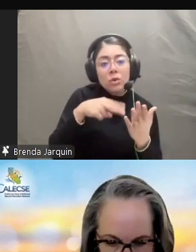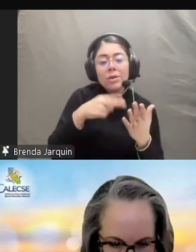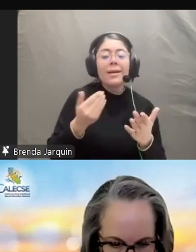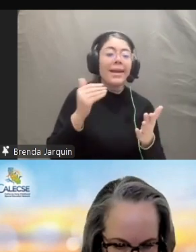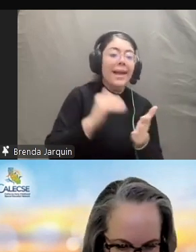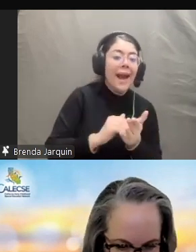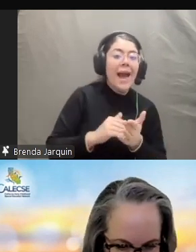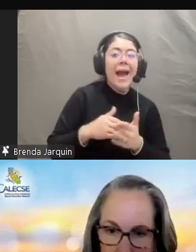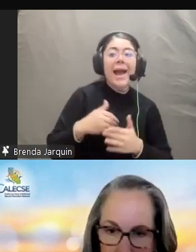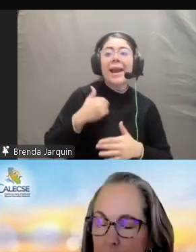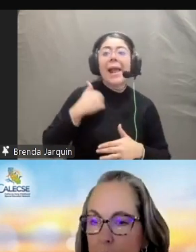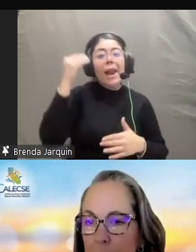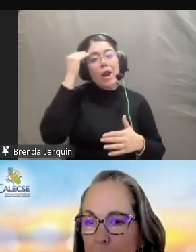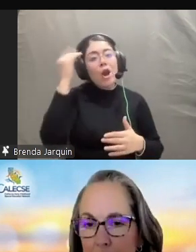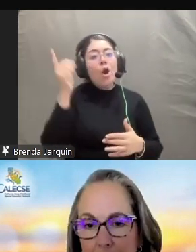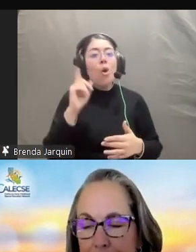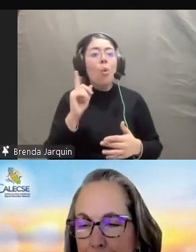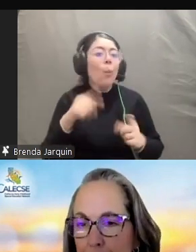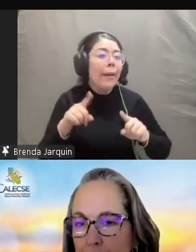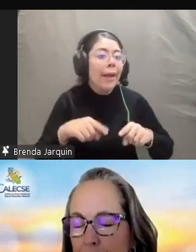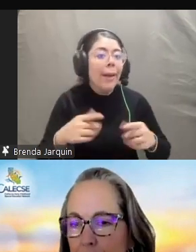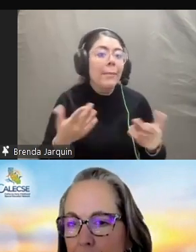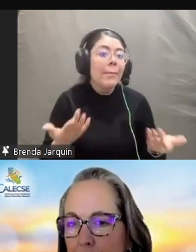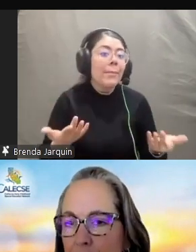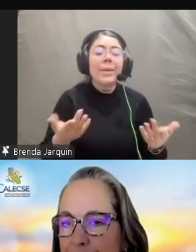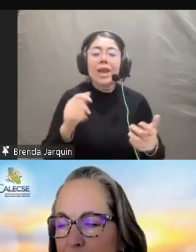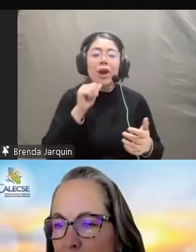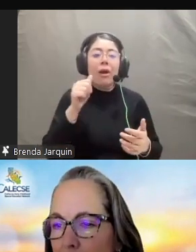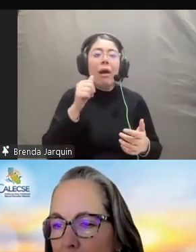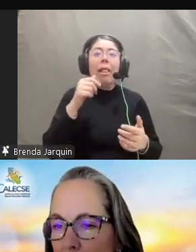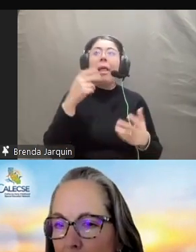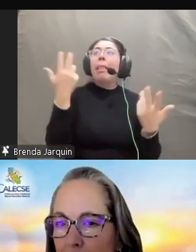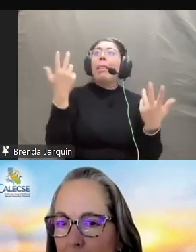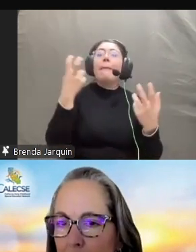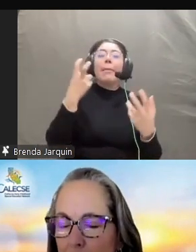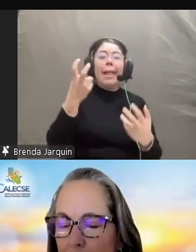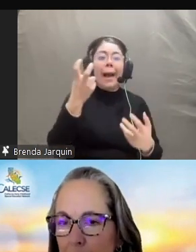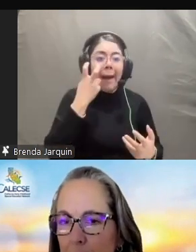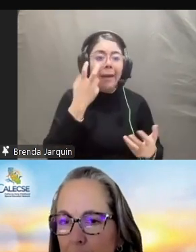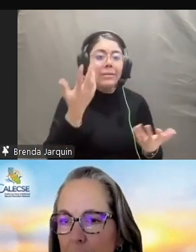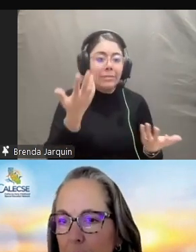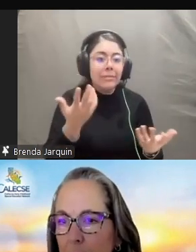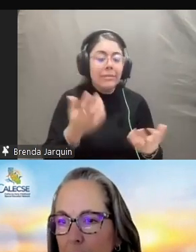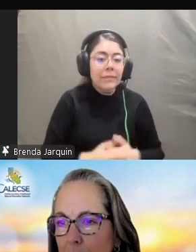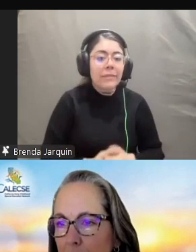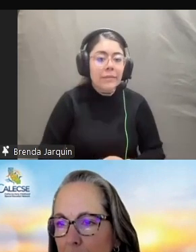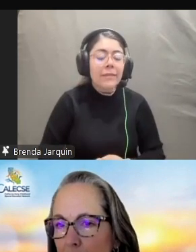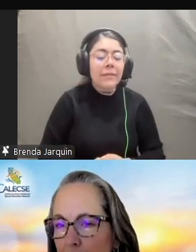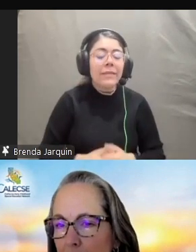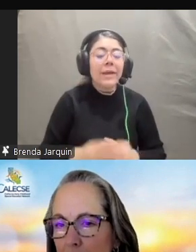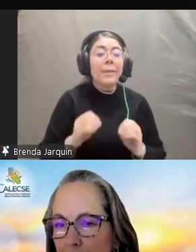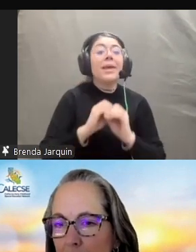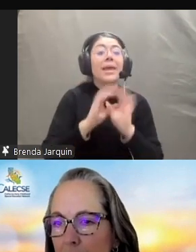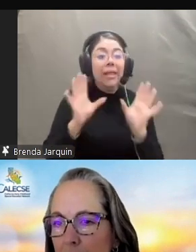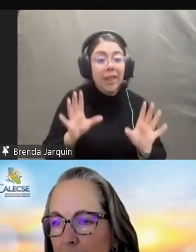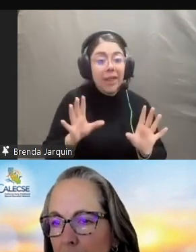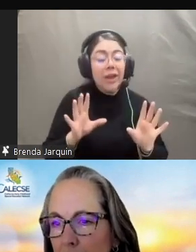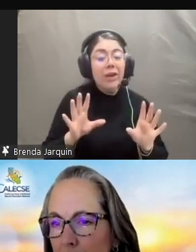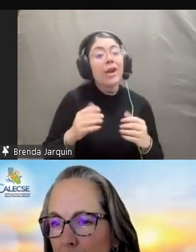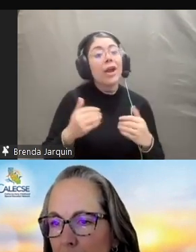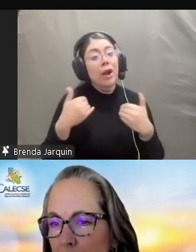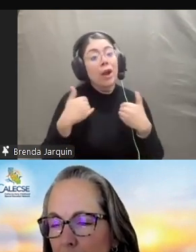of the blame game. But again, really clearly understanding and clarifying each other's roles